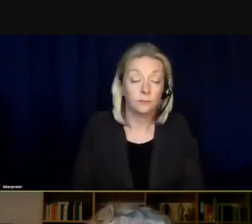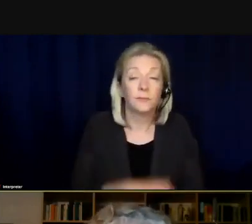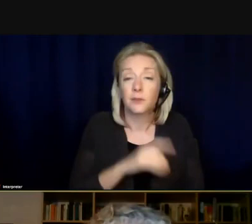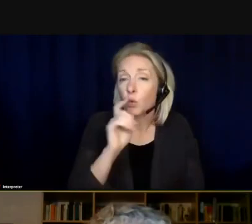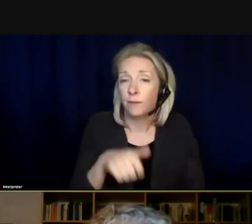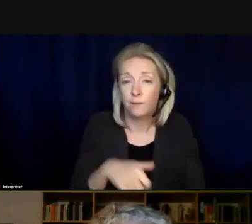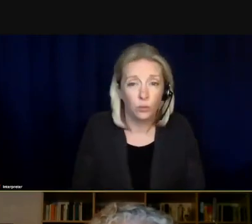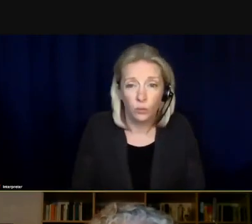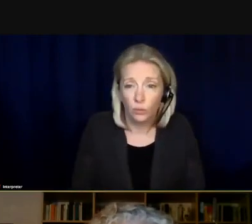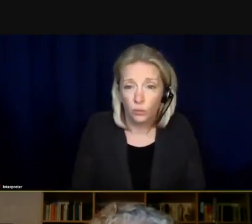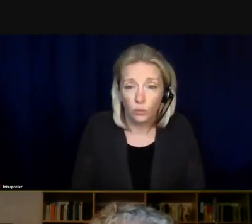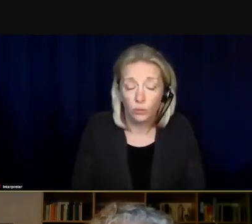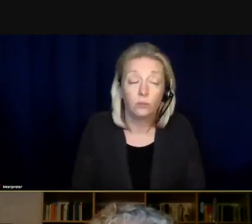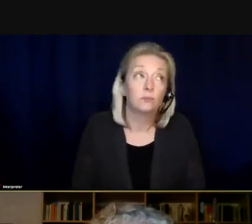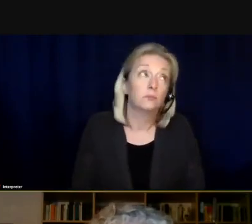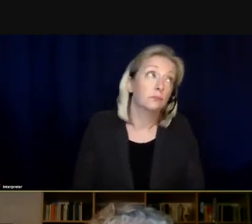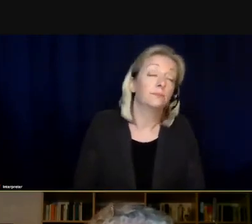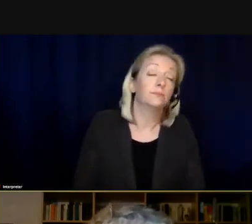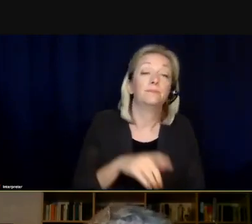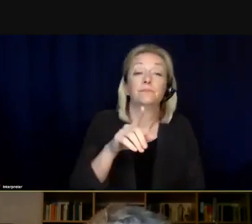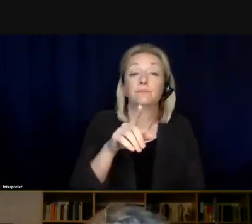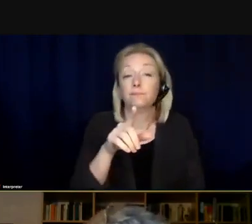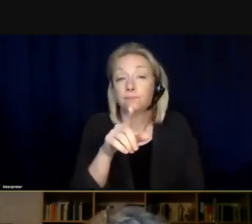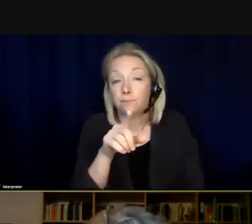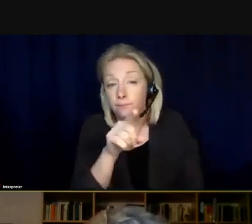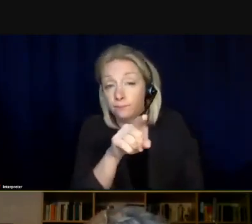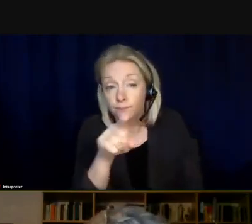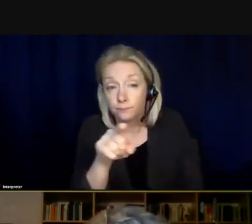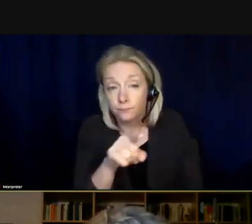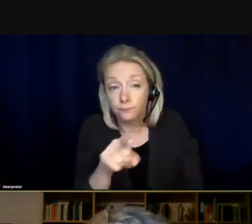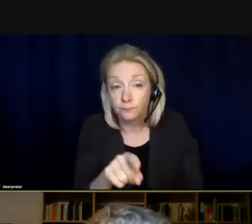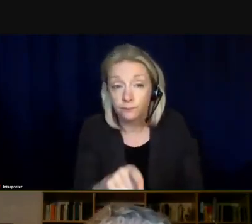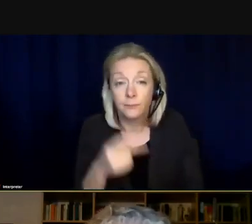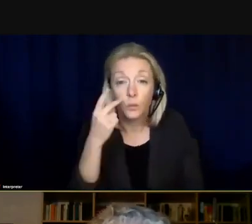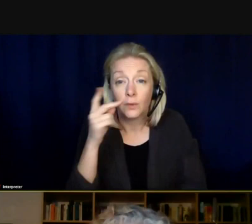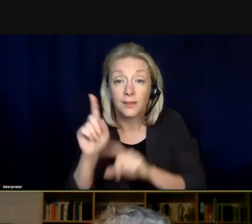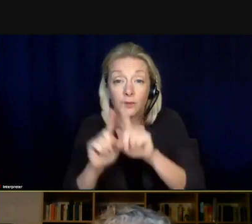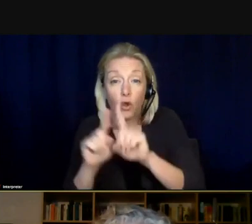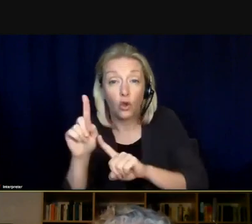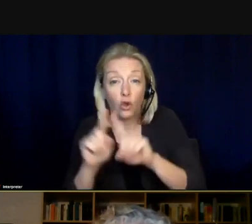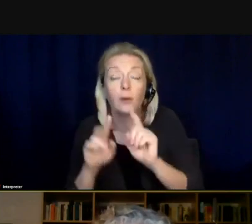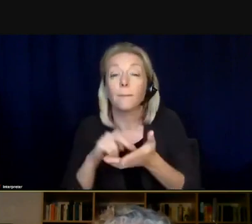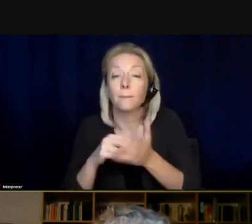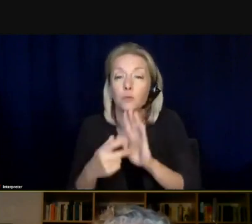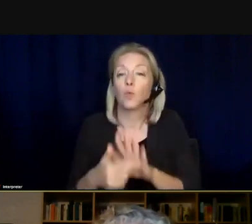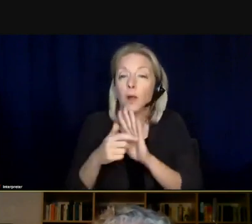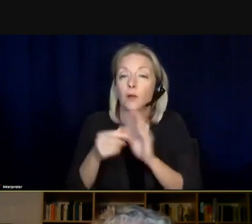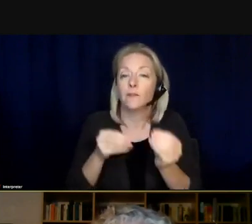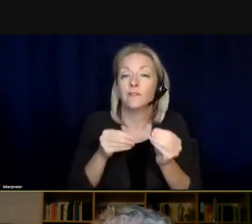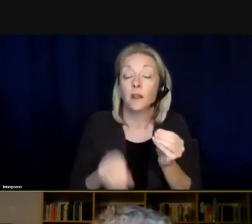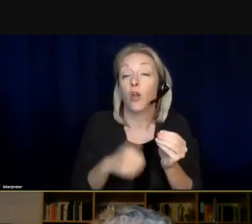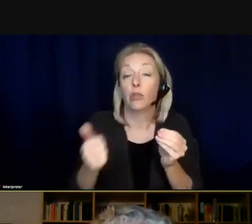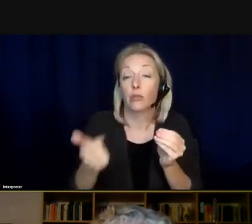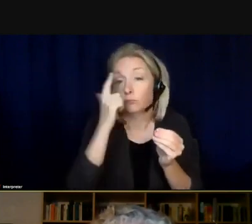have to fill it out. The only things you have to fill out are the parts that have that little star that says required field.